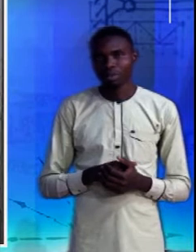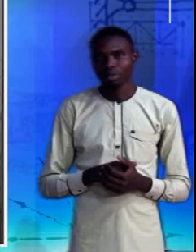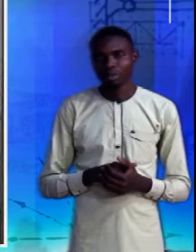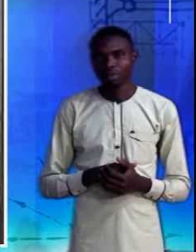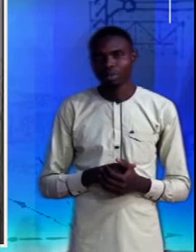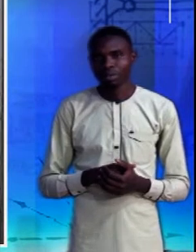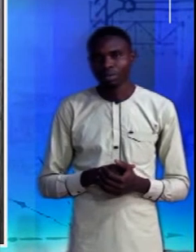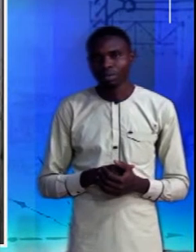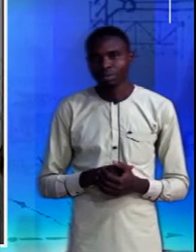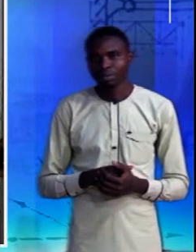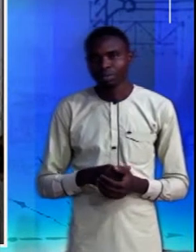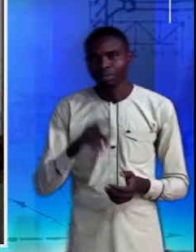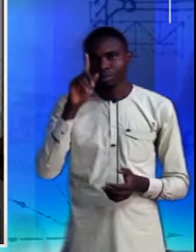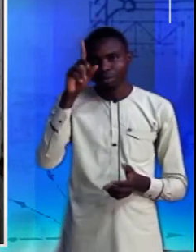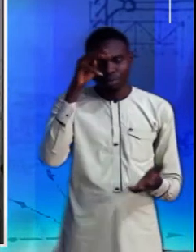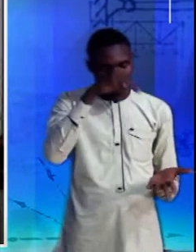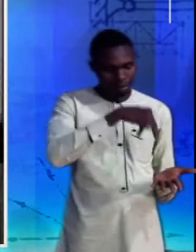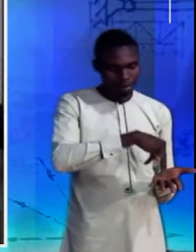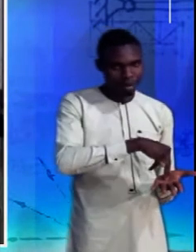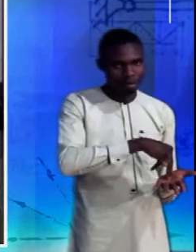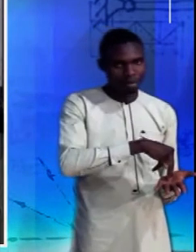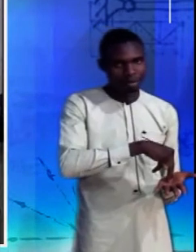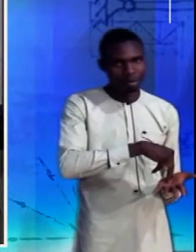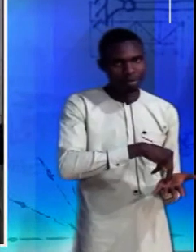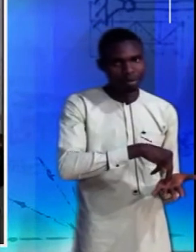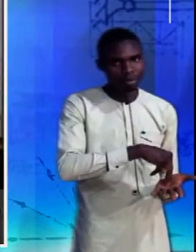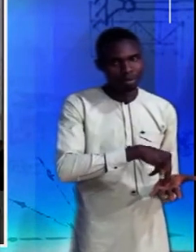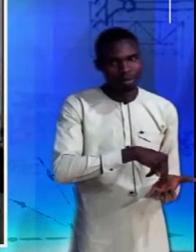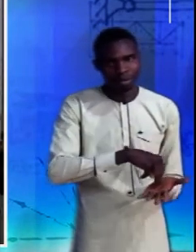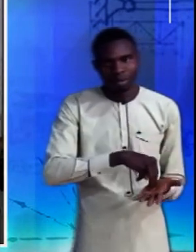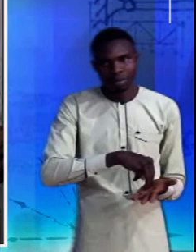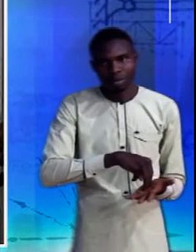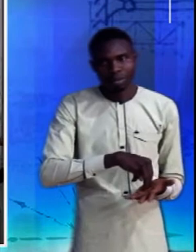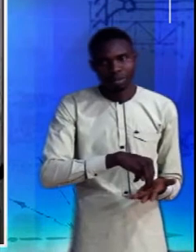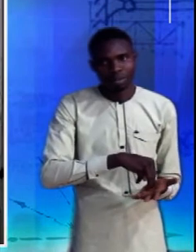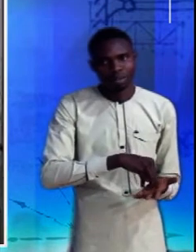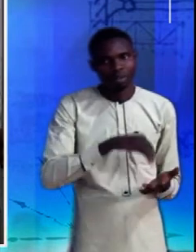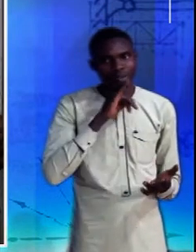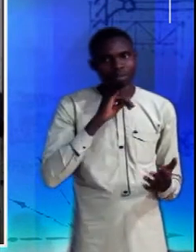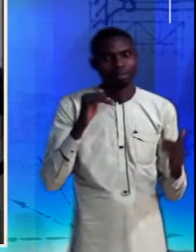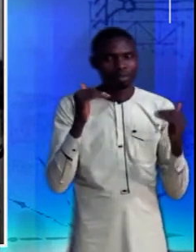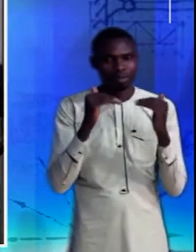You know that we are now in a break of COVID-19, and